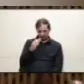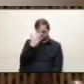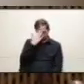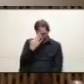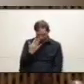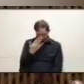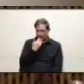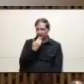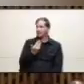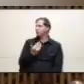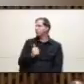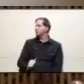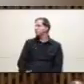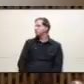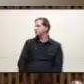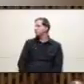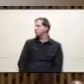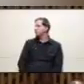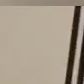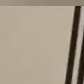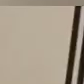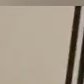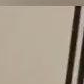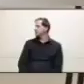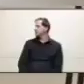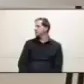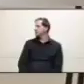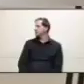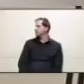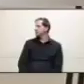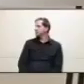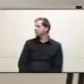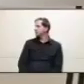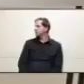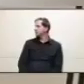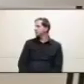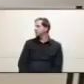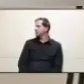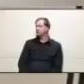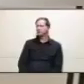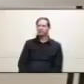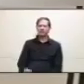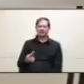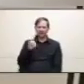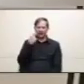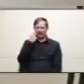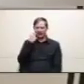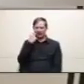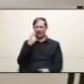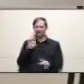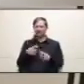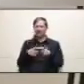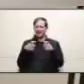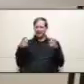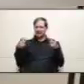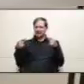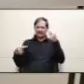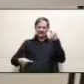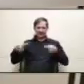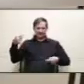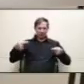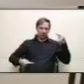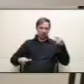House. Chair, I think there's a very big dispute of facts, like